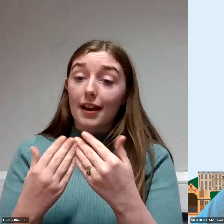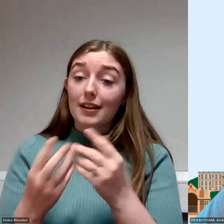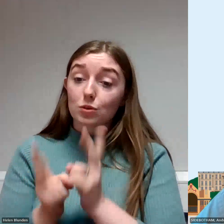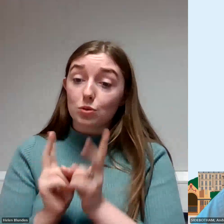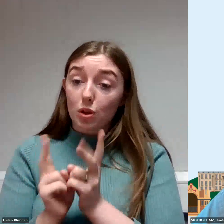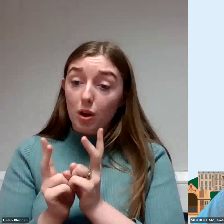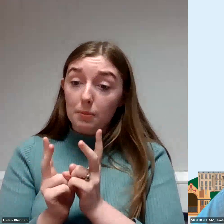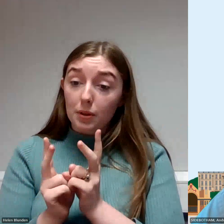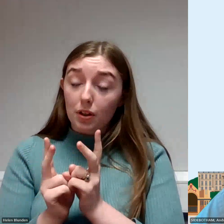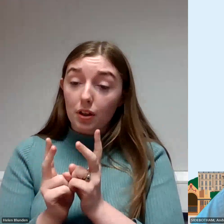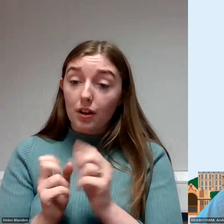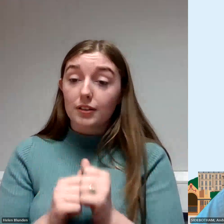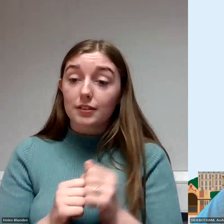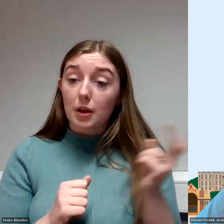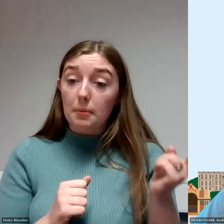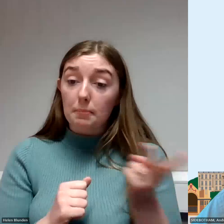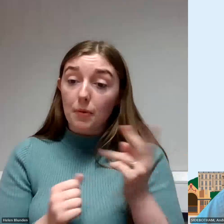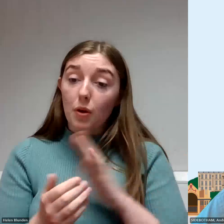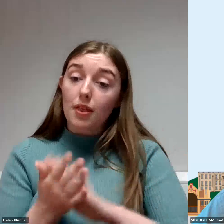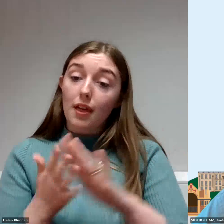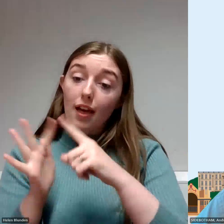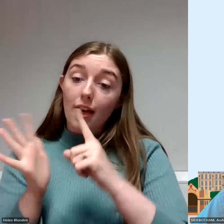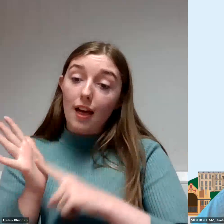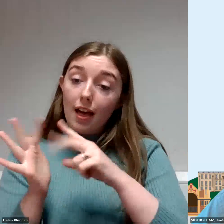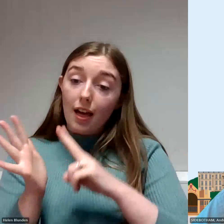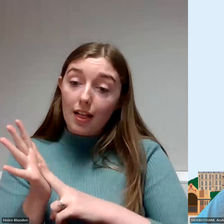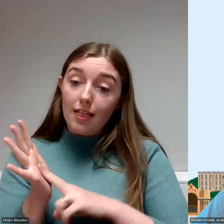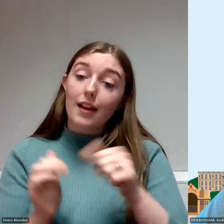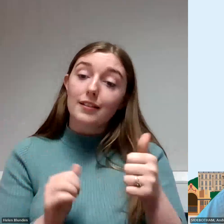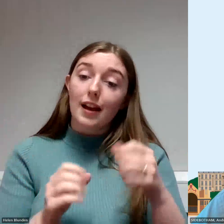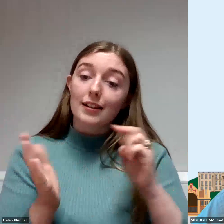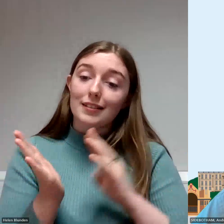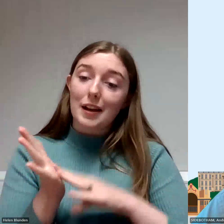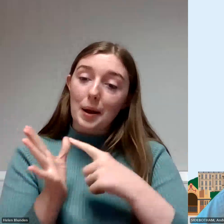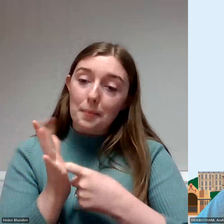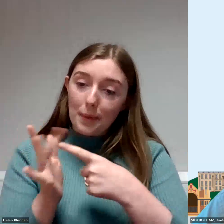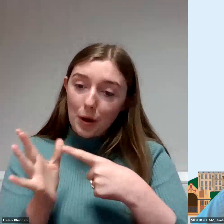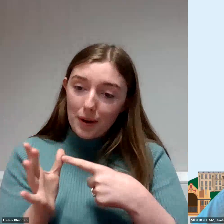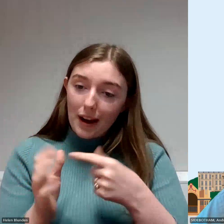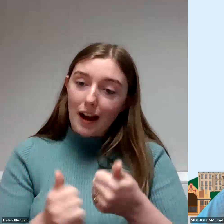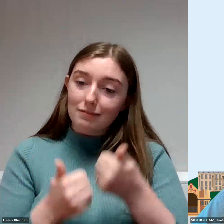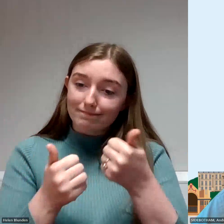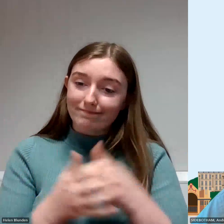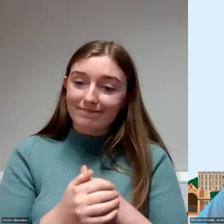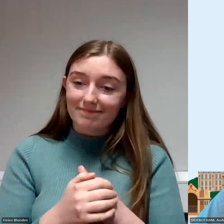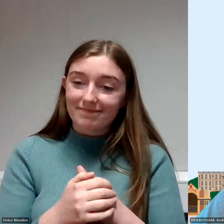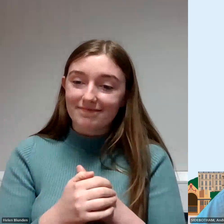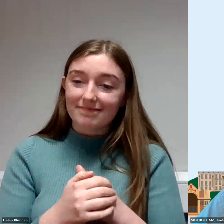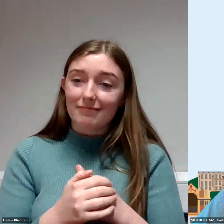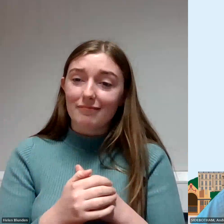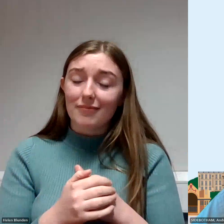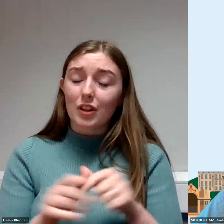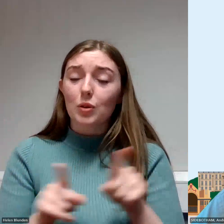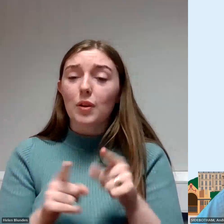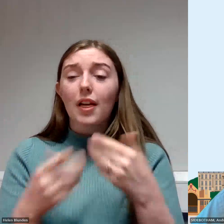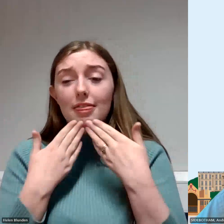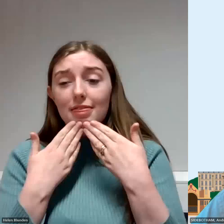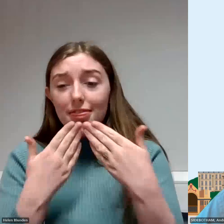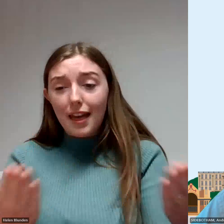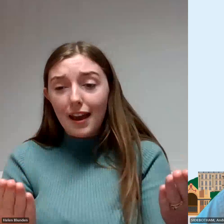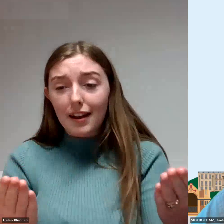interpreters, both Helen and Maria. Great effort as always. Mostly I'd like to thank everybody that has attended